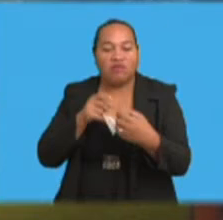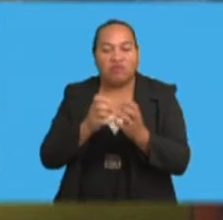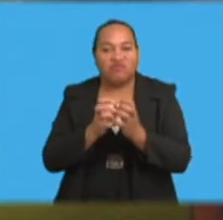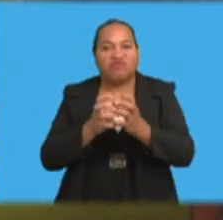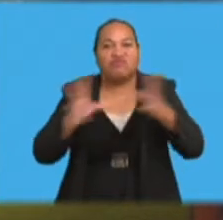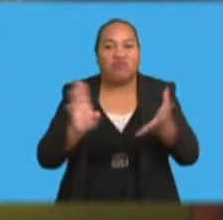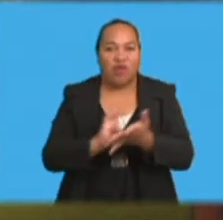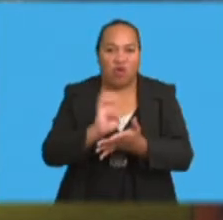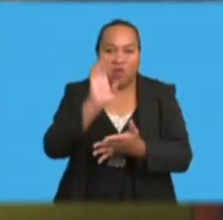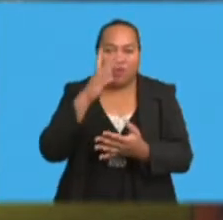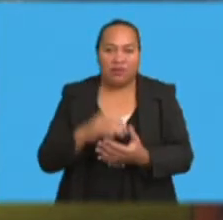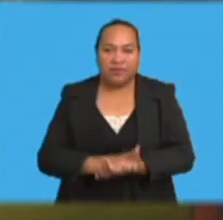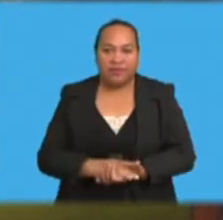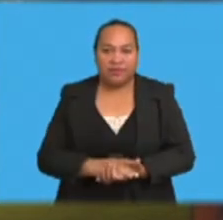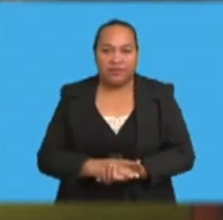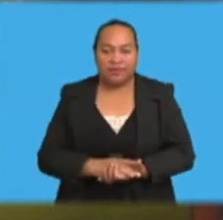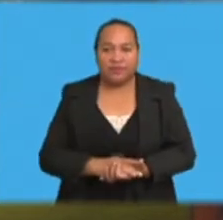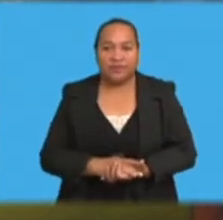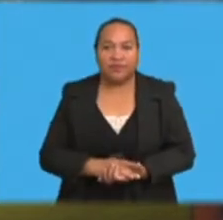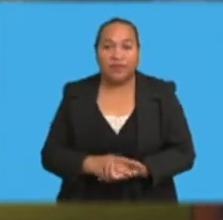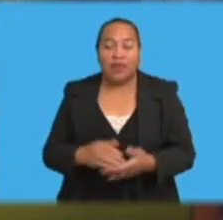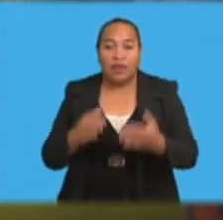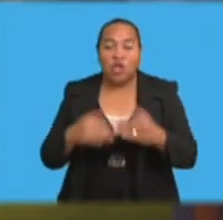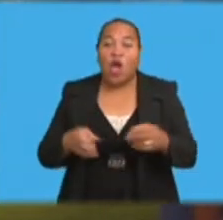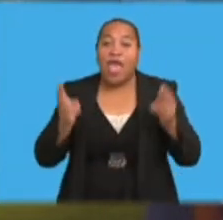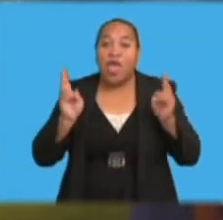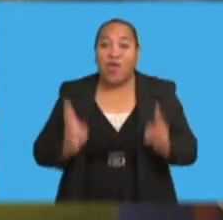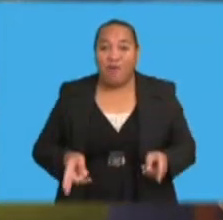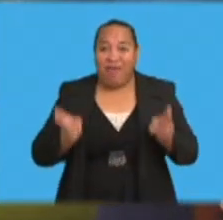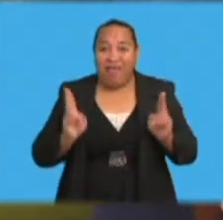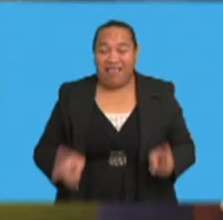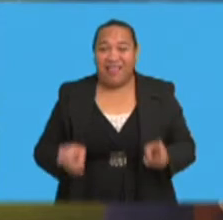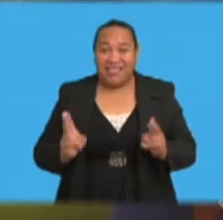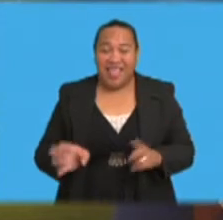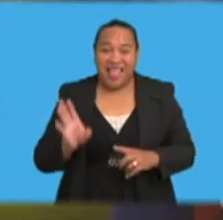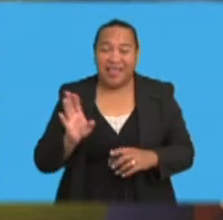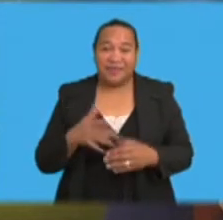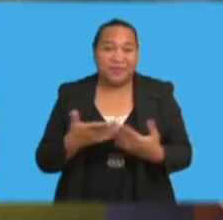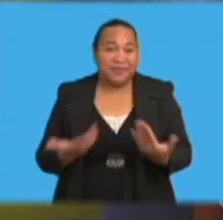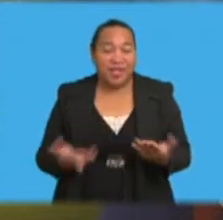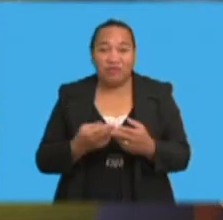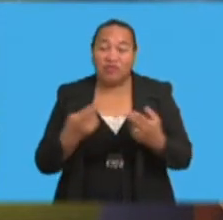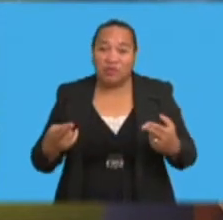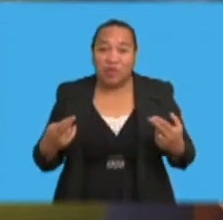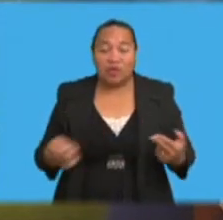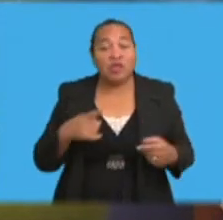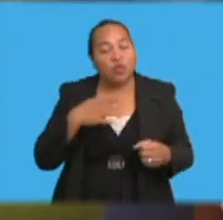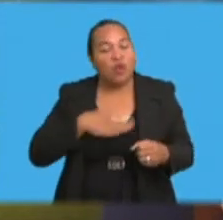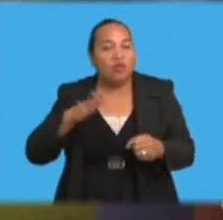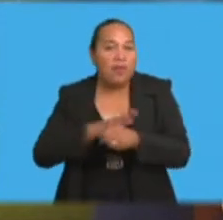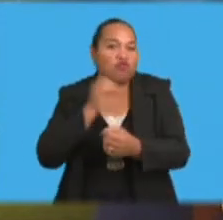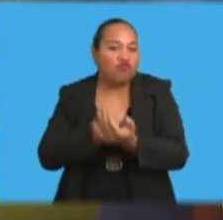Madam Speaker. I come on to now, Madam Speaker, human capital. Madam Speaker, one of the RBF's stated missions is to ensure